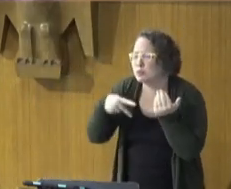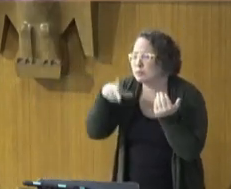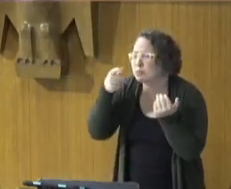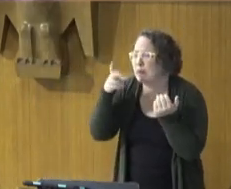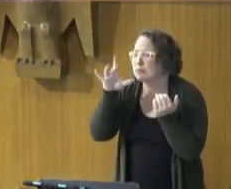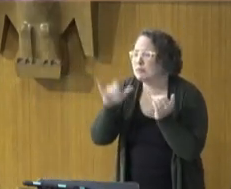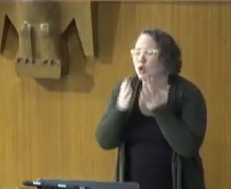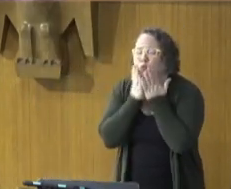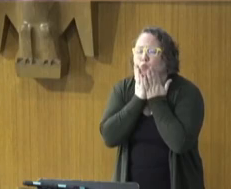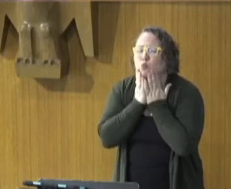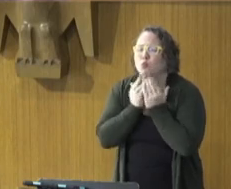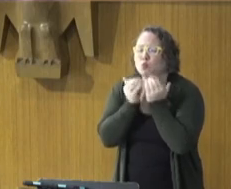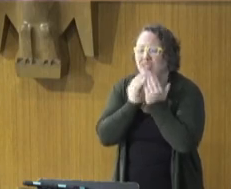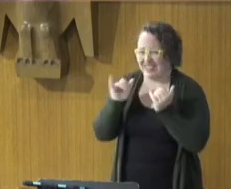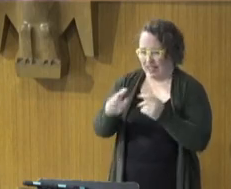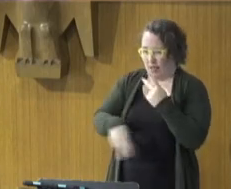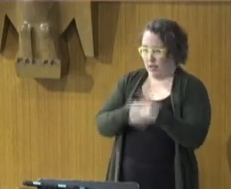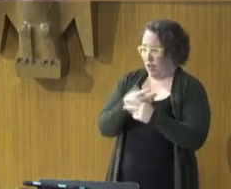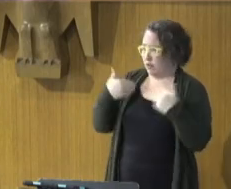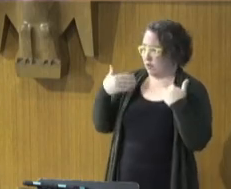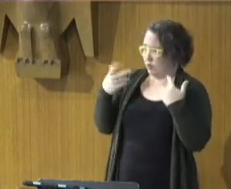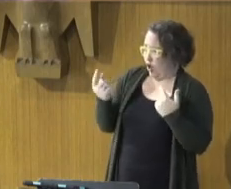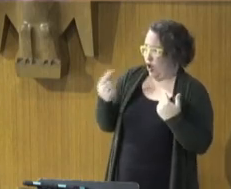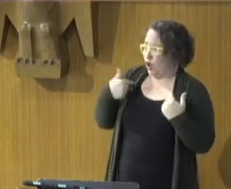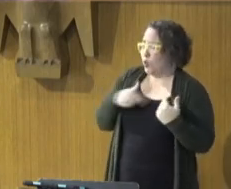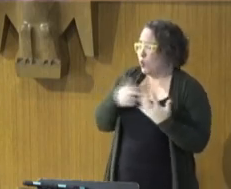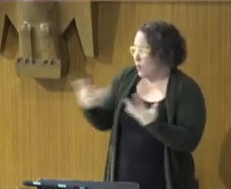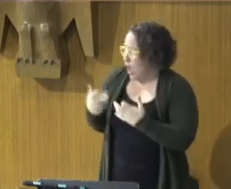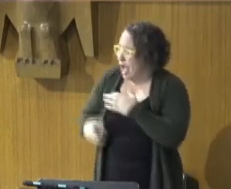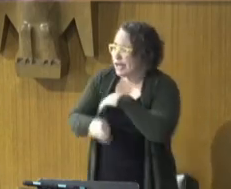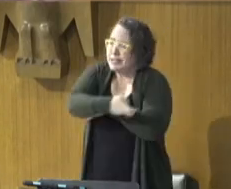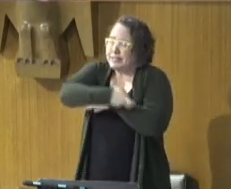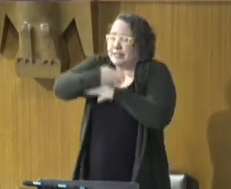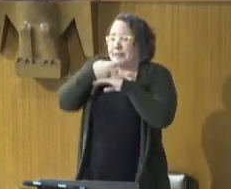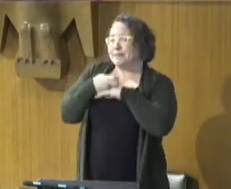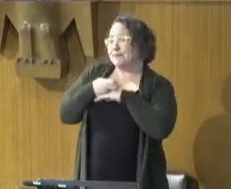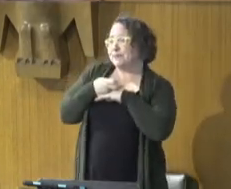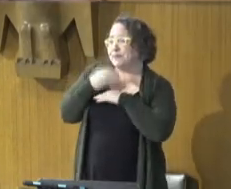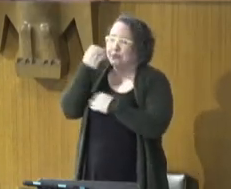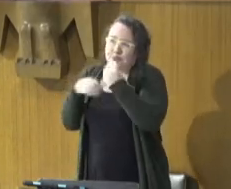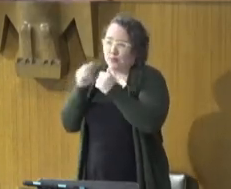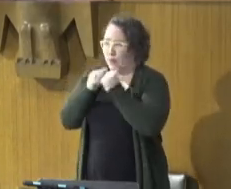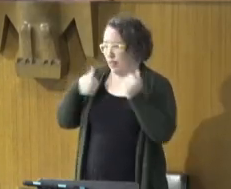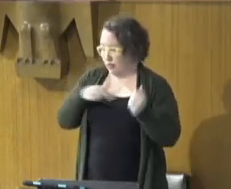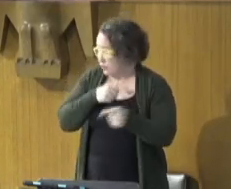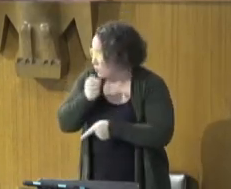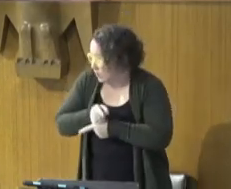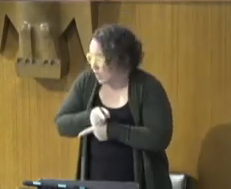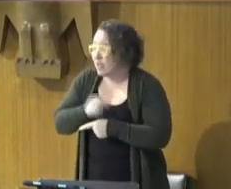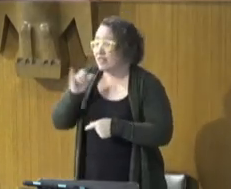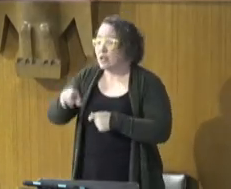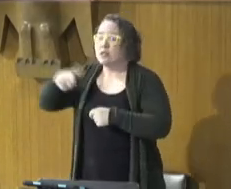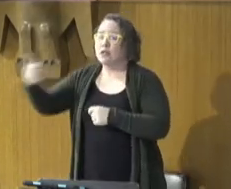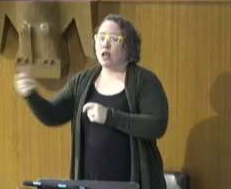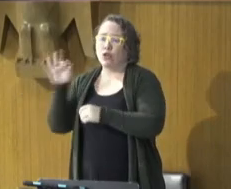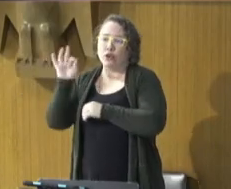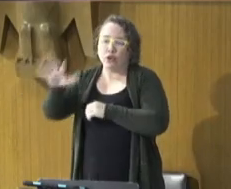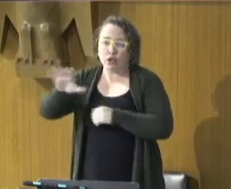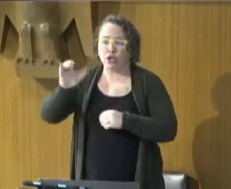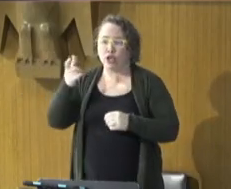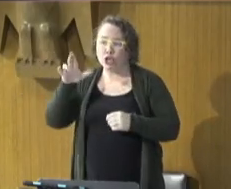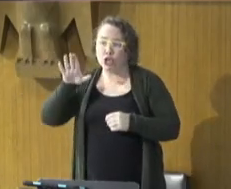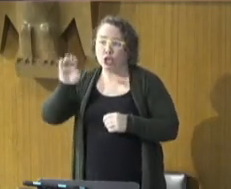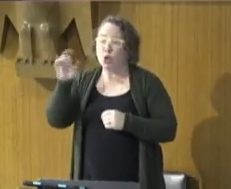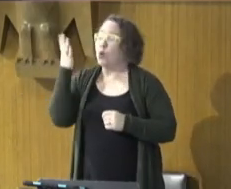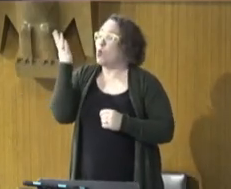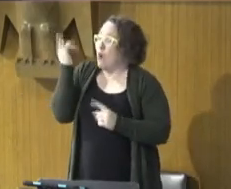kind that we find welcome in a home under the dinner table that shares a meal with the family. It's another clue that perhaps he's letting the woman